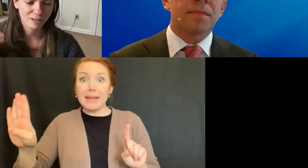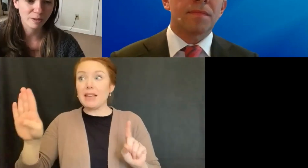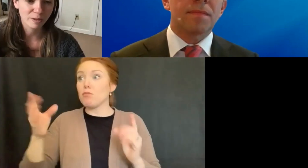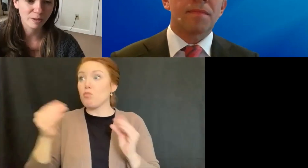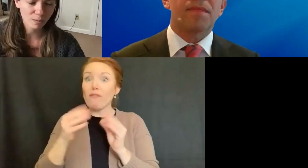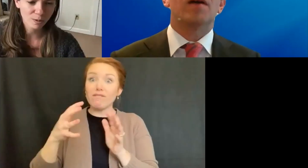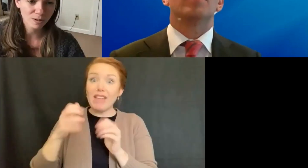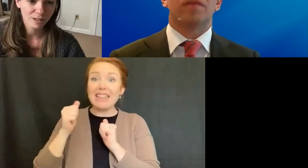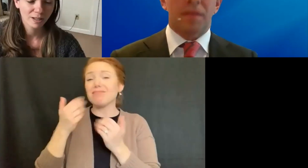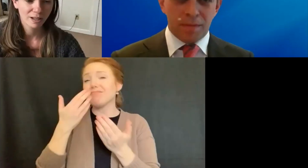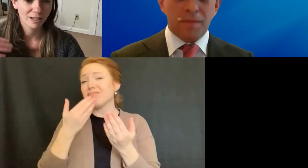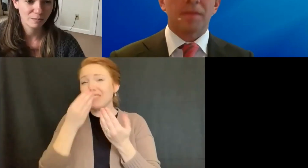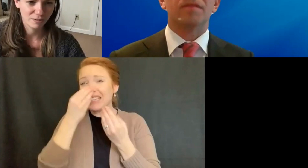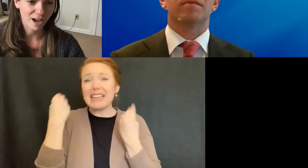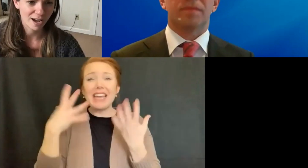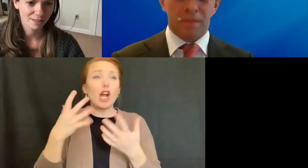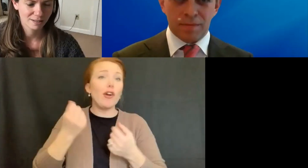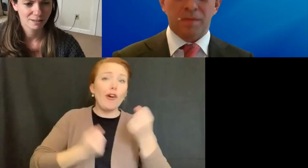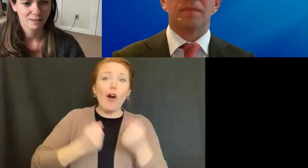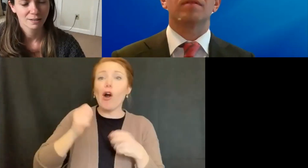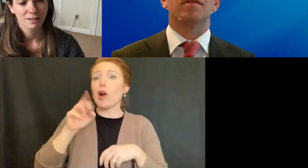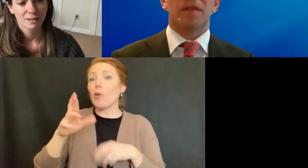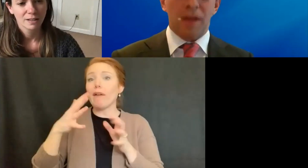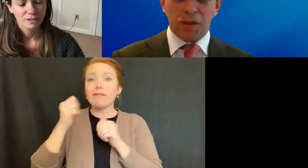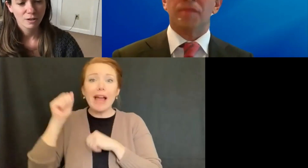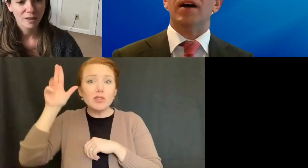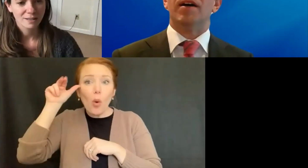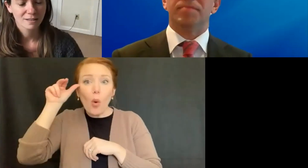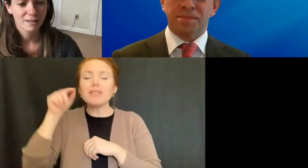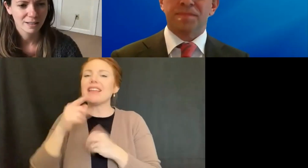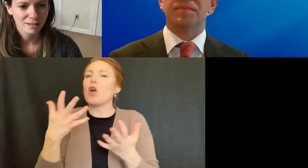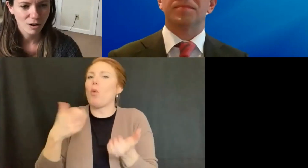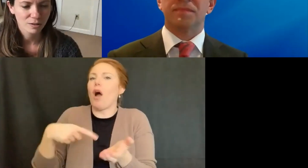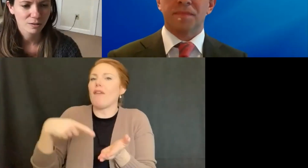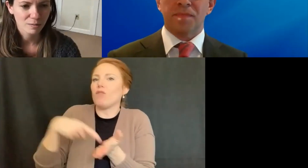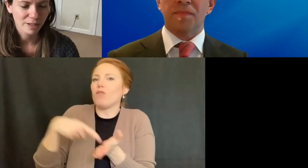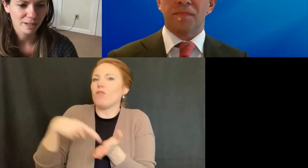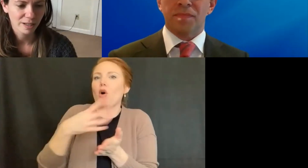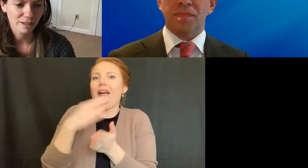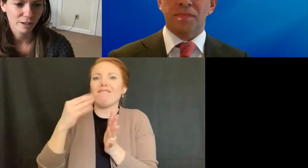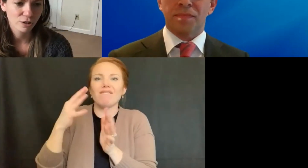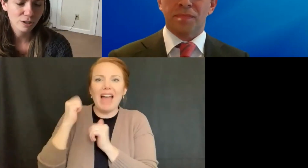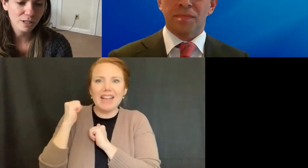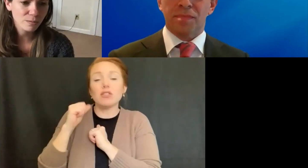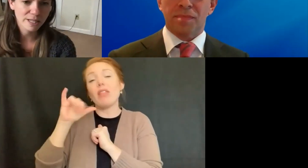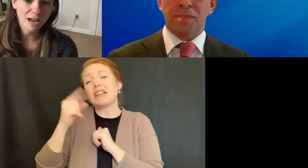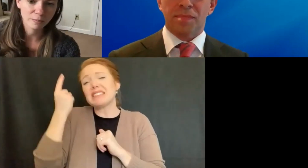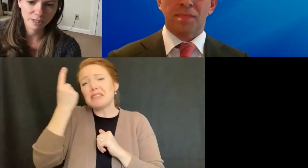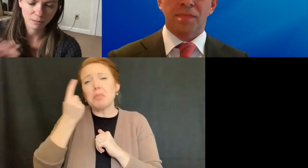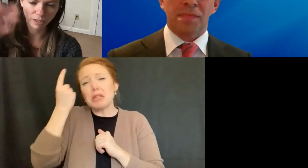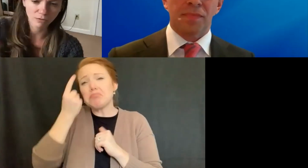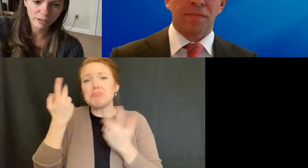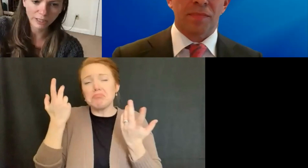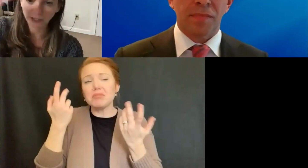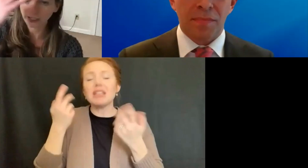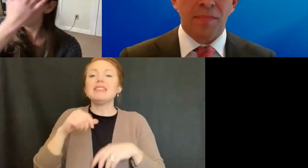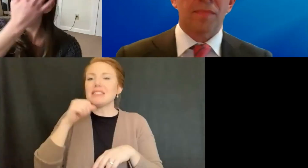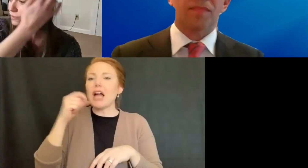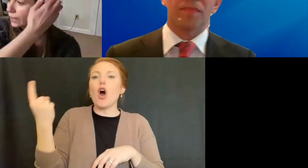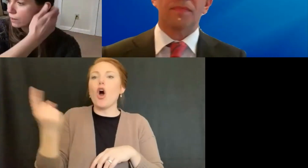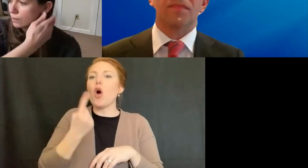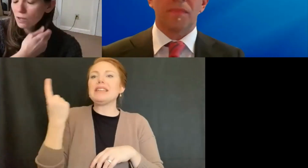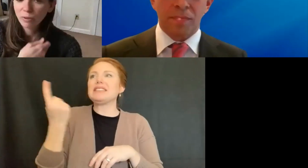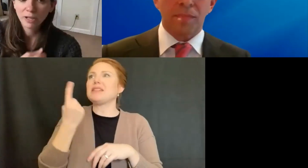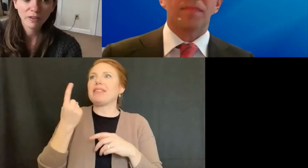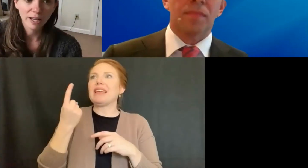wanted it to be affordable and to be fast. And so that's also something to consider. So it doesn't always have to be something really like